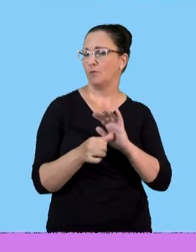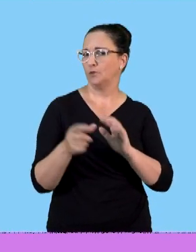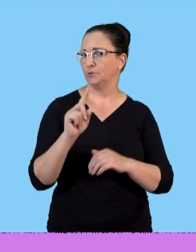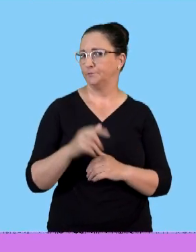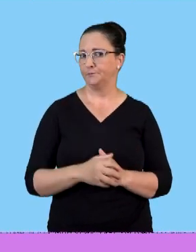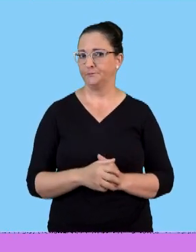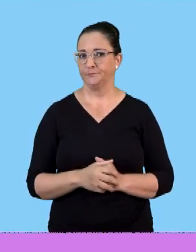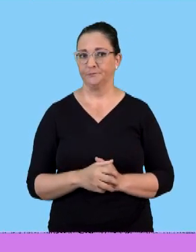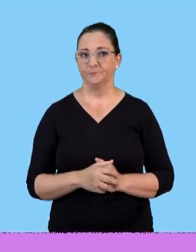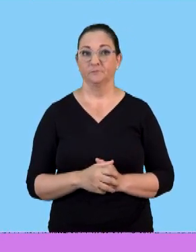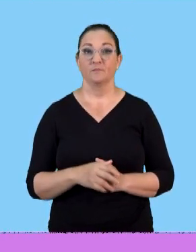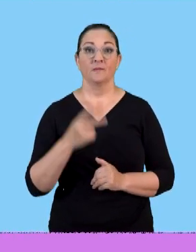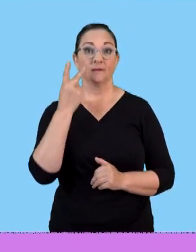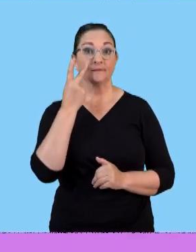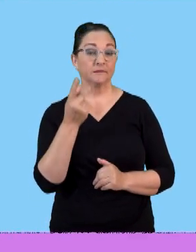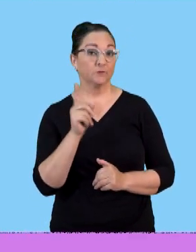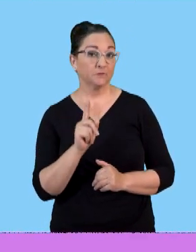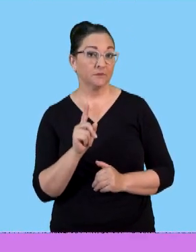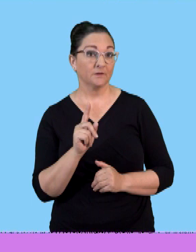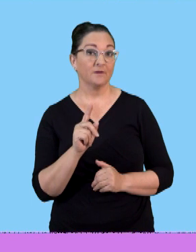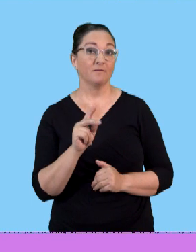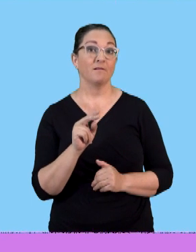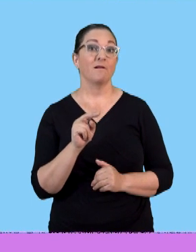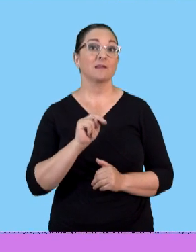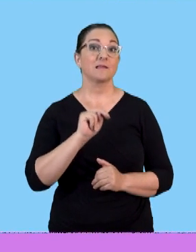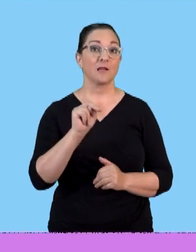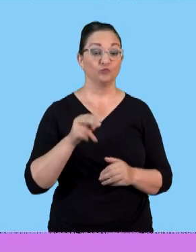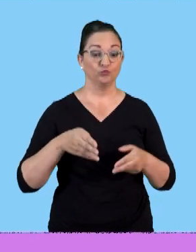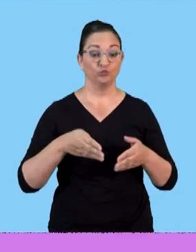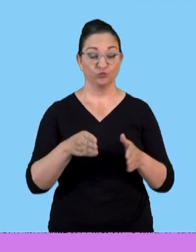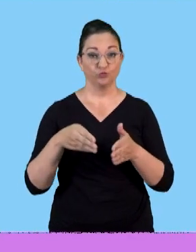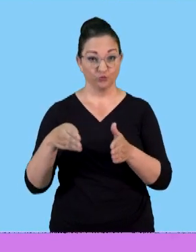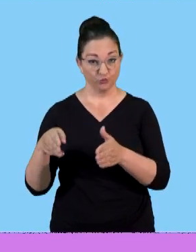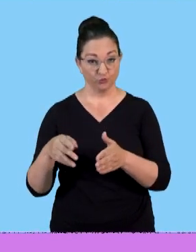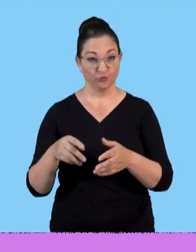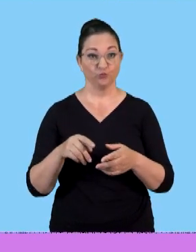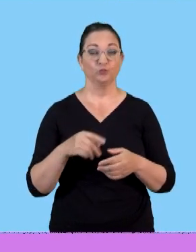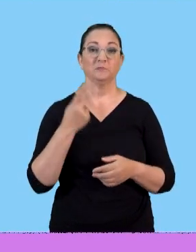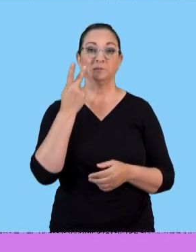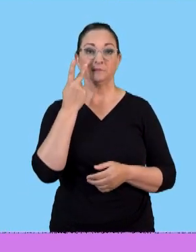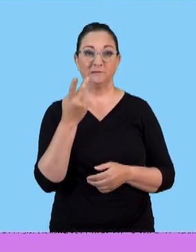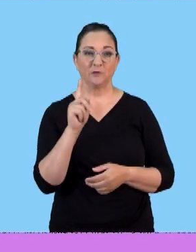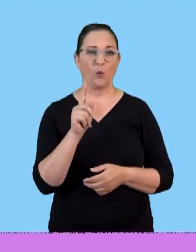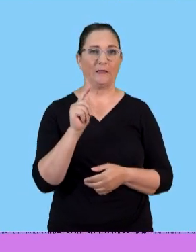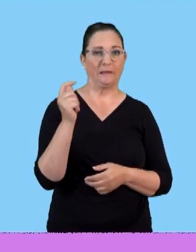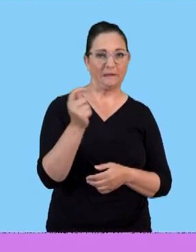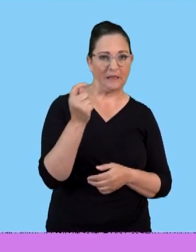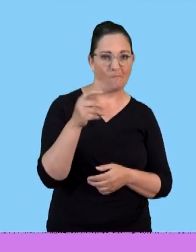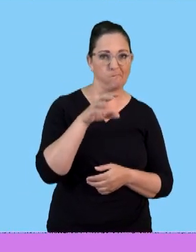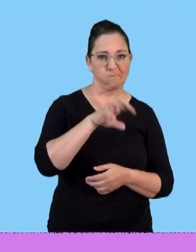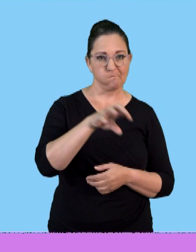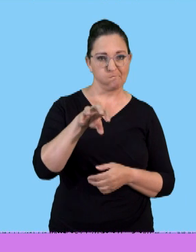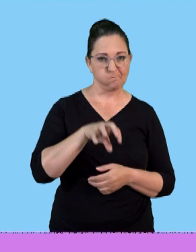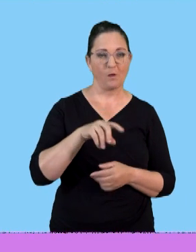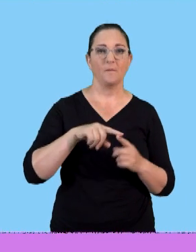here? We can see different national roads indicated here. We can also see some individual towns, as